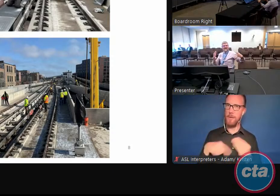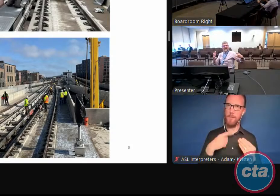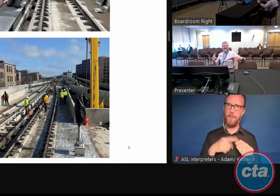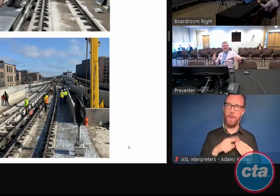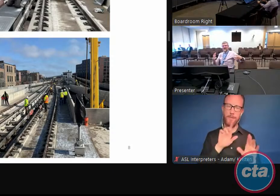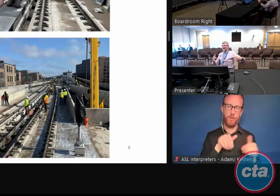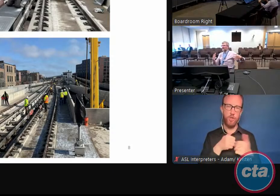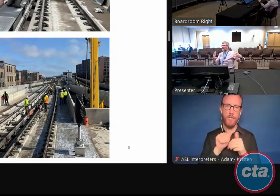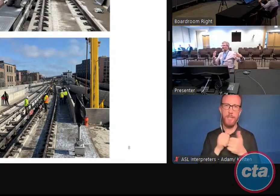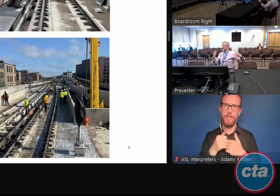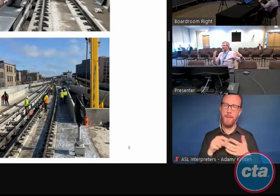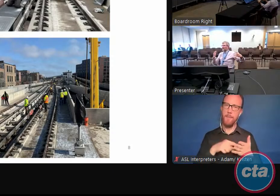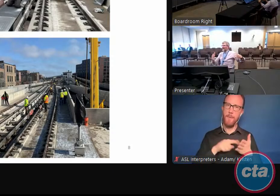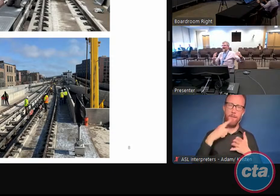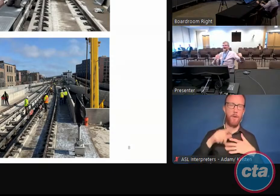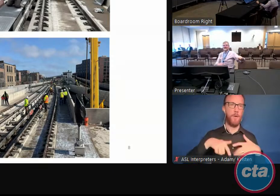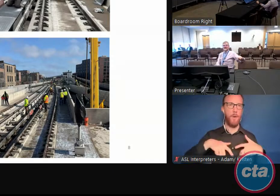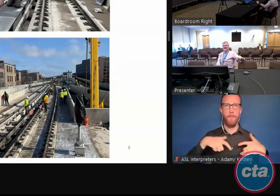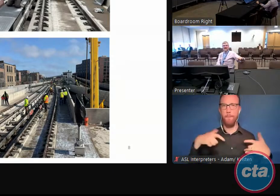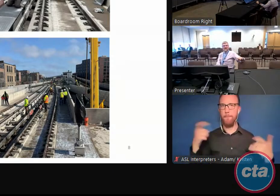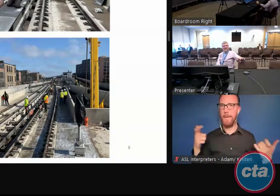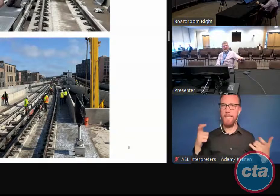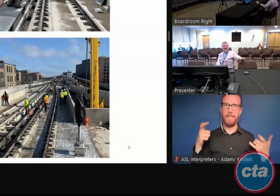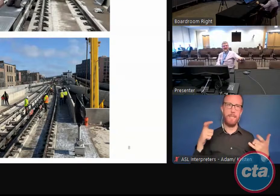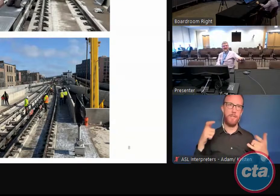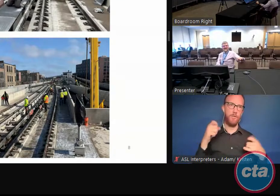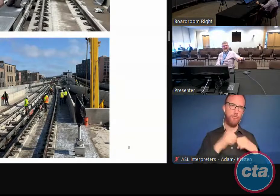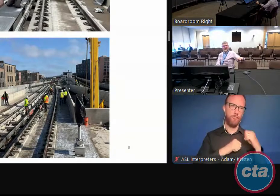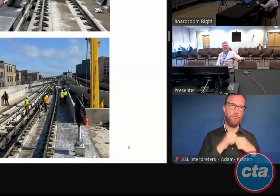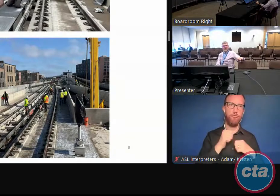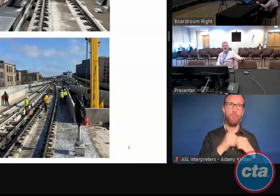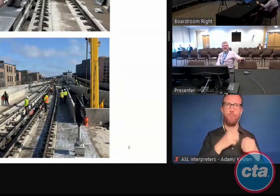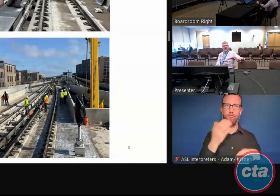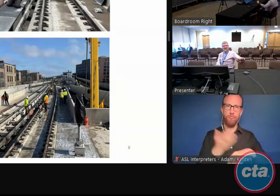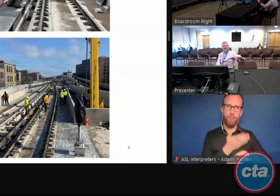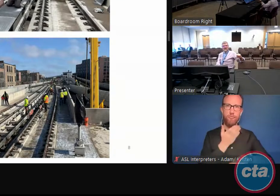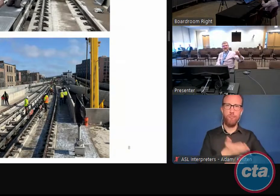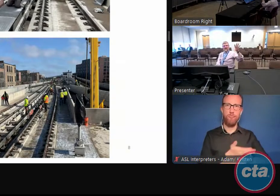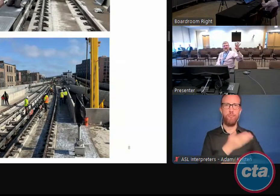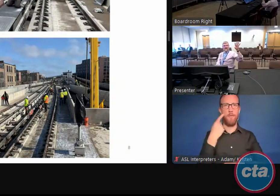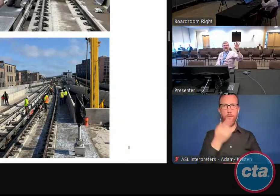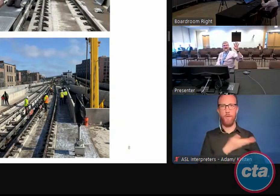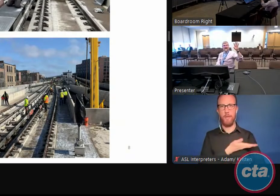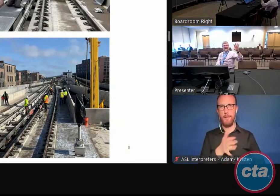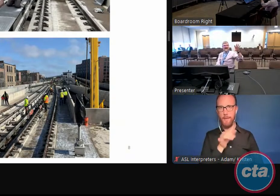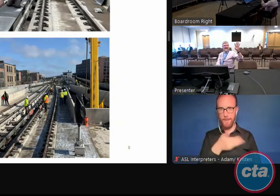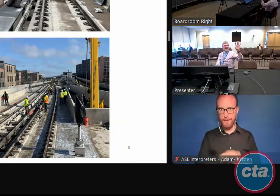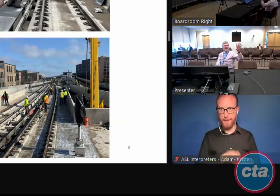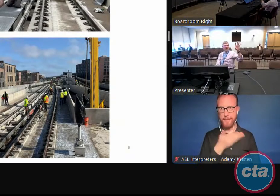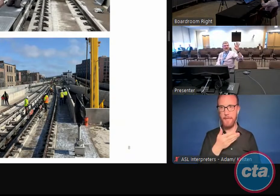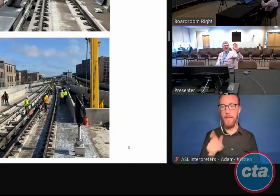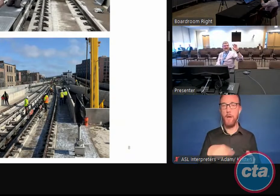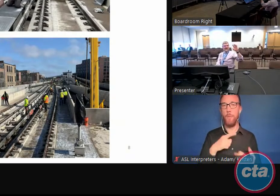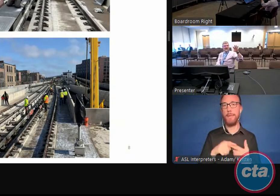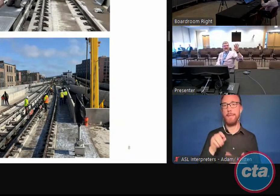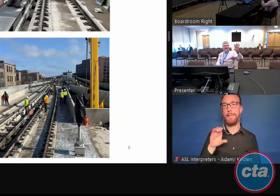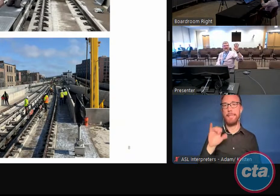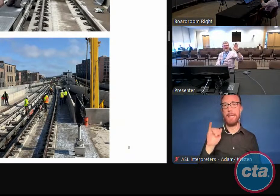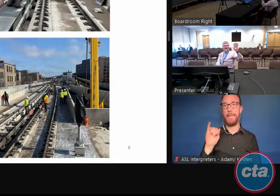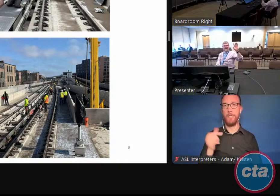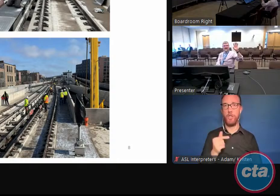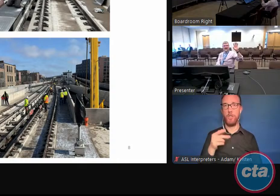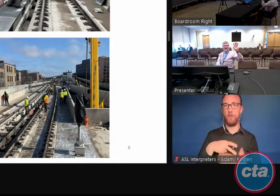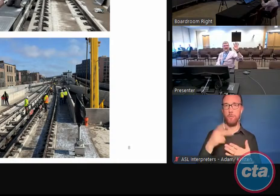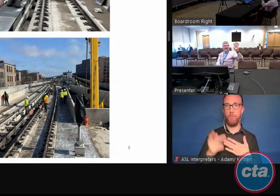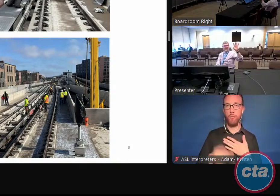massive infrastructure rehabs for state of good repair like this, and how when the CIG program at the federal level